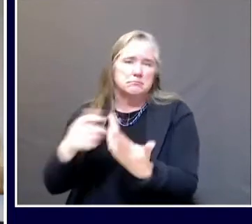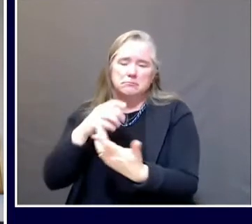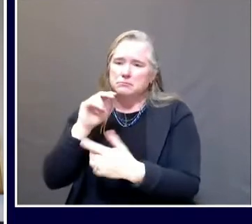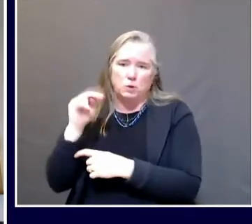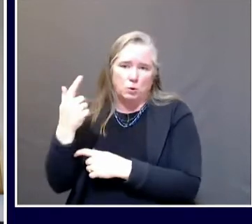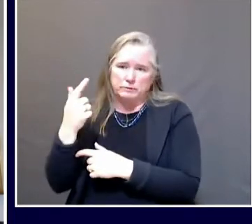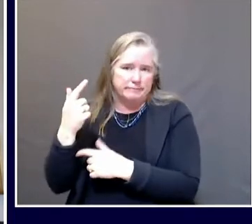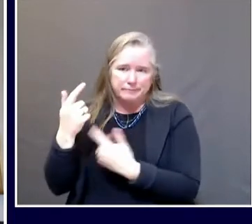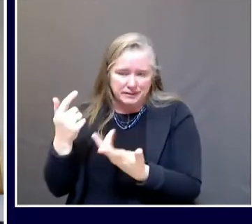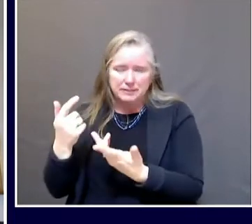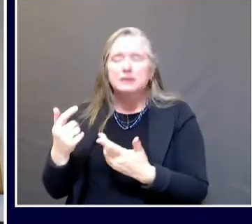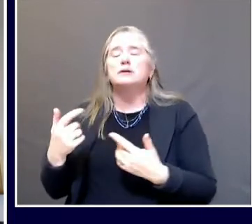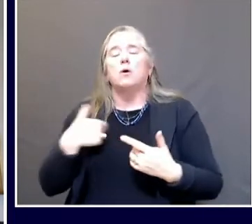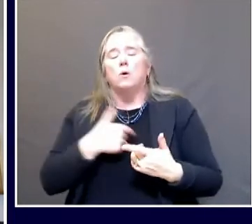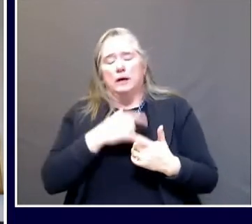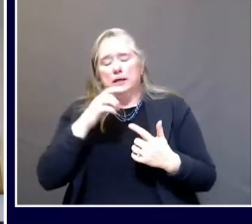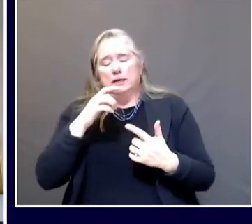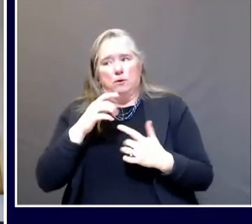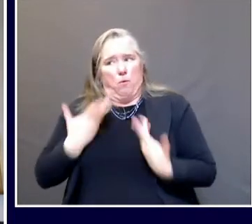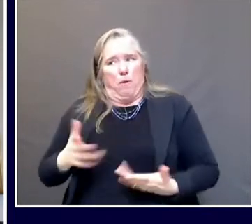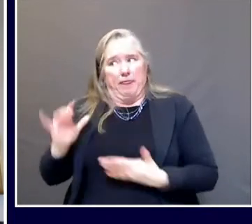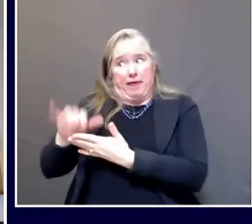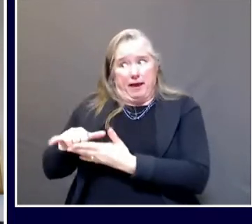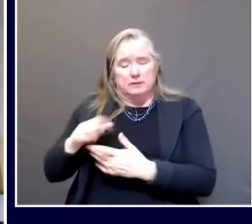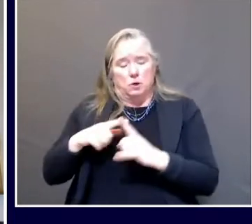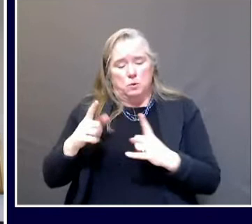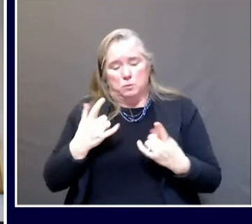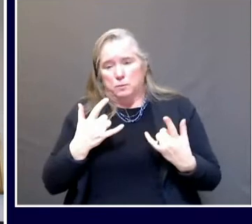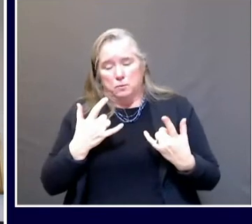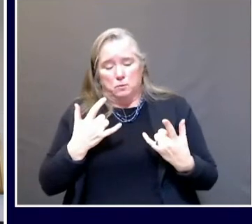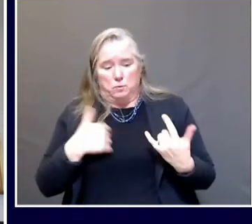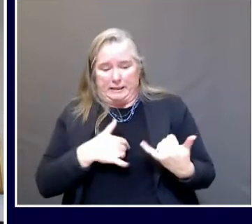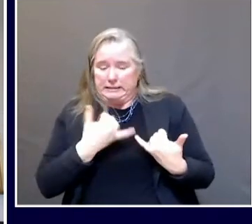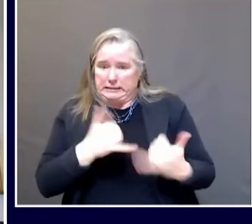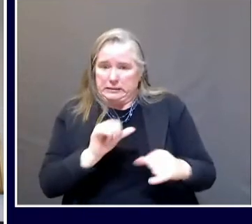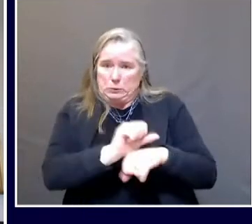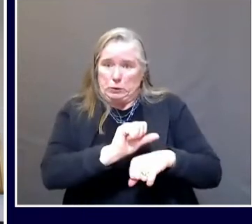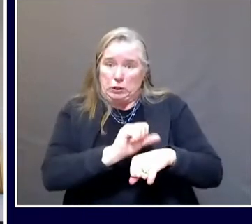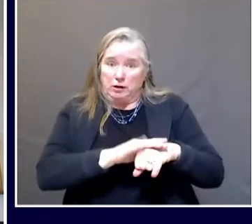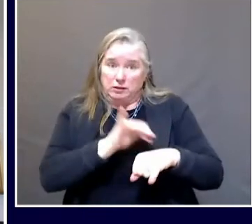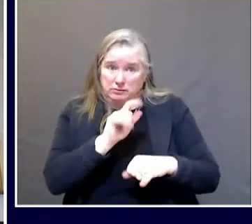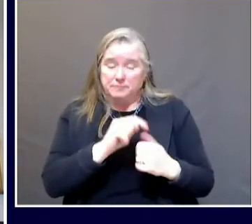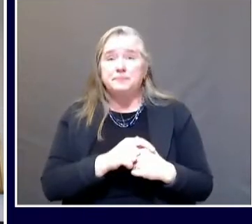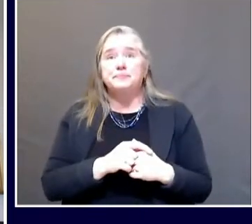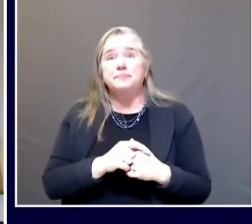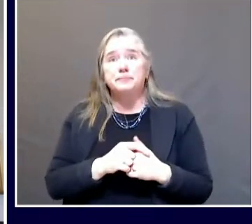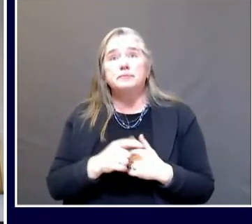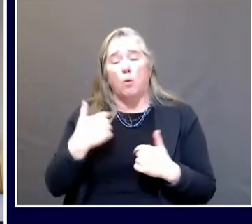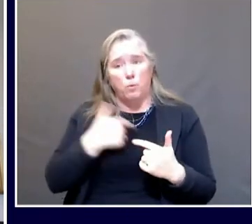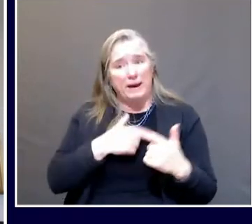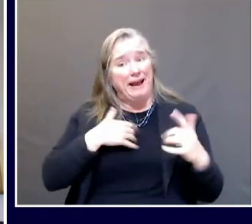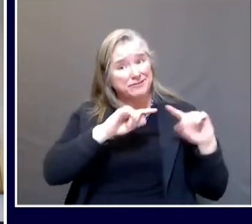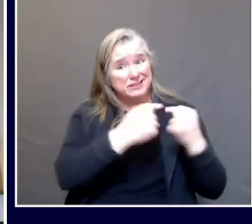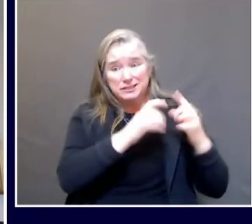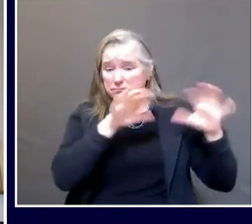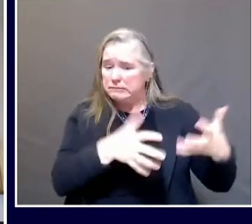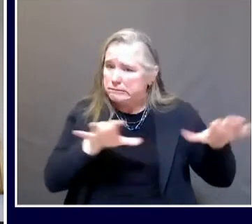stable and will take us through the next several months. We don't have any announcements on that yet, but please know that we've got a team of folks that are working